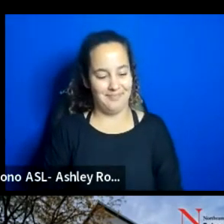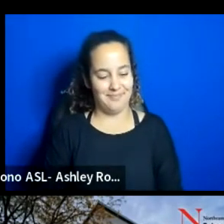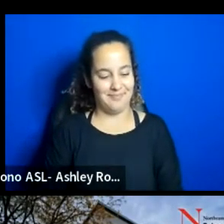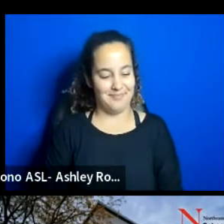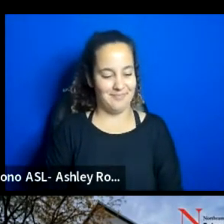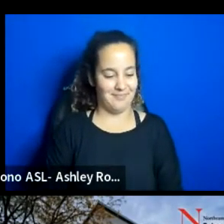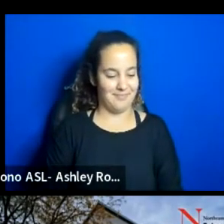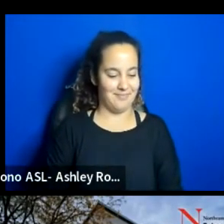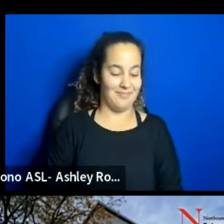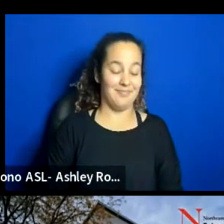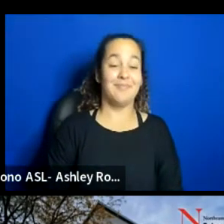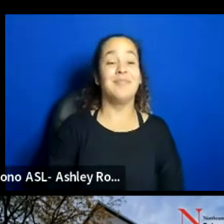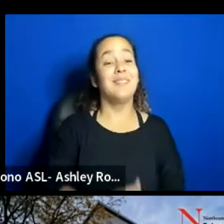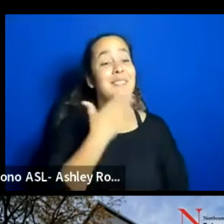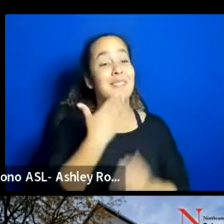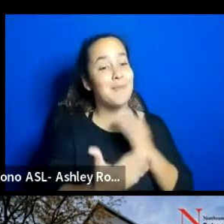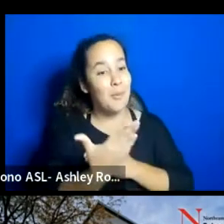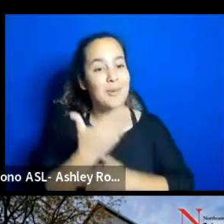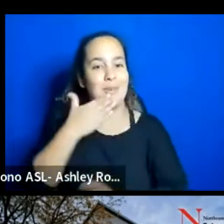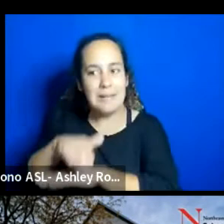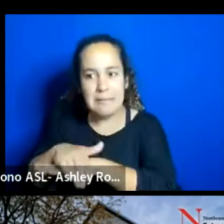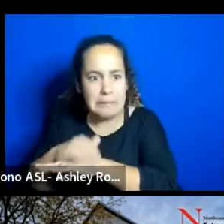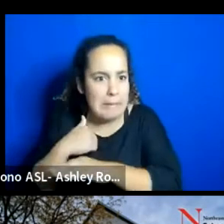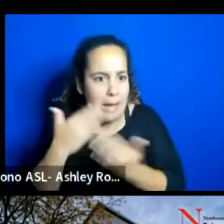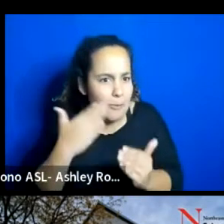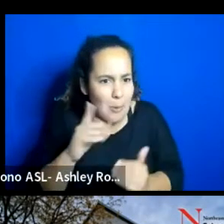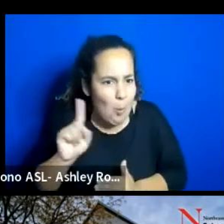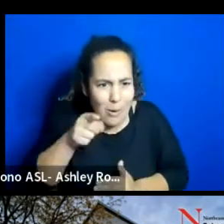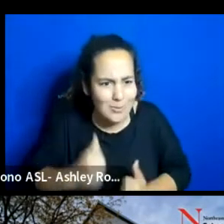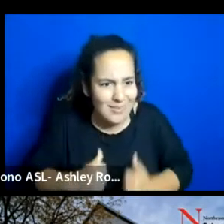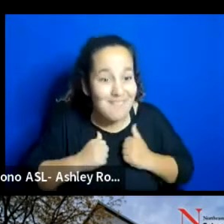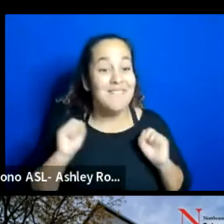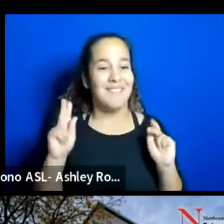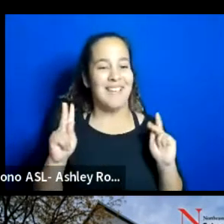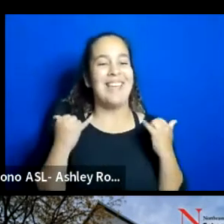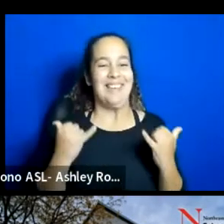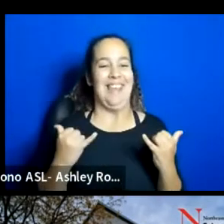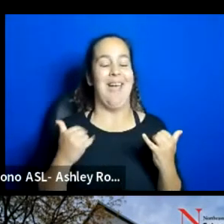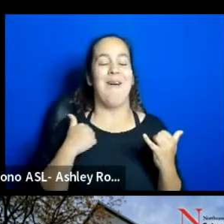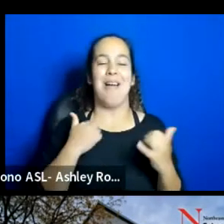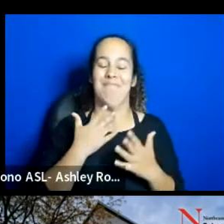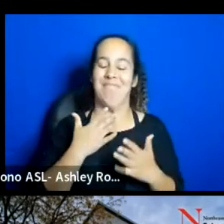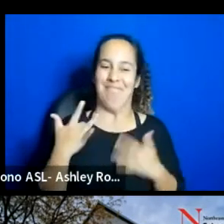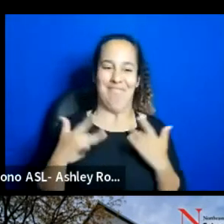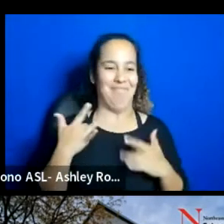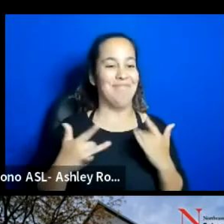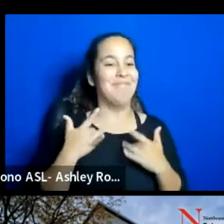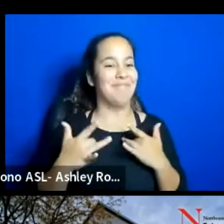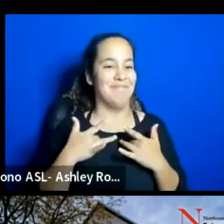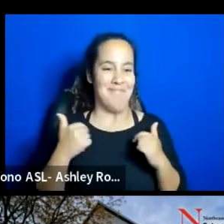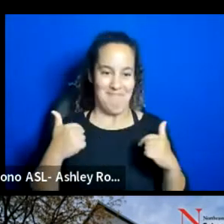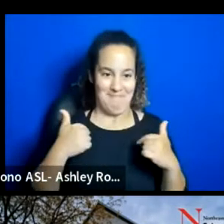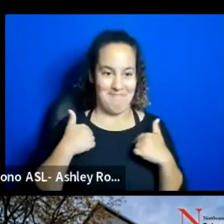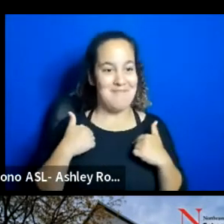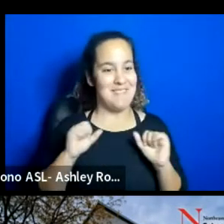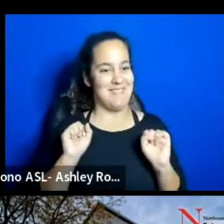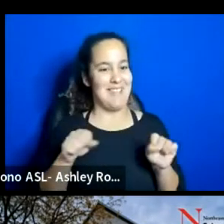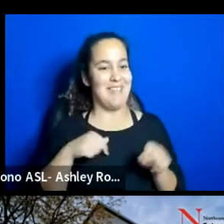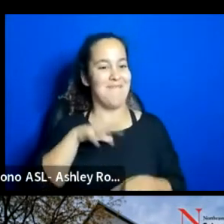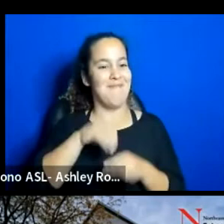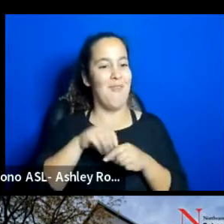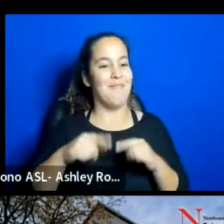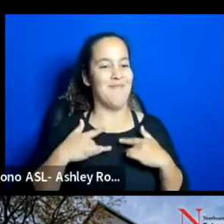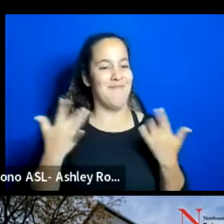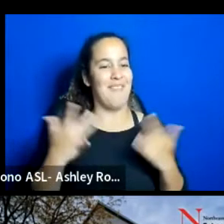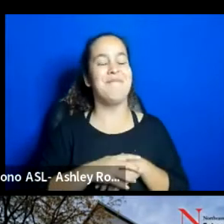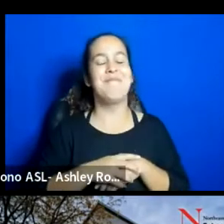Hi, good morning, good evening, wherever you are. Look, I'm really, really pleased to have the opportunity to participate in today's event